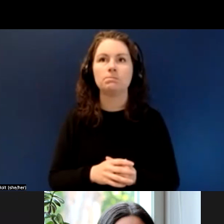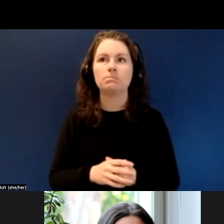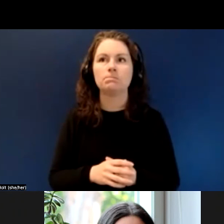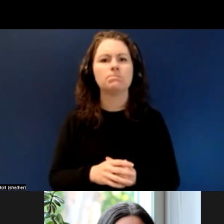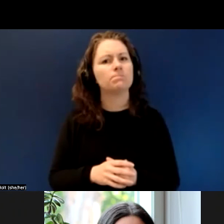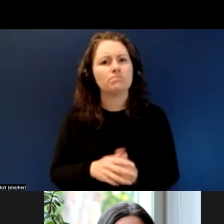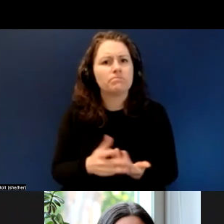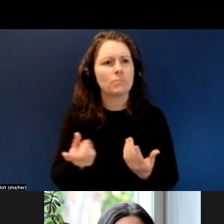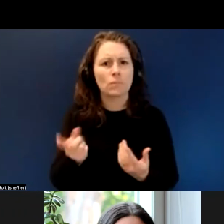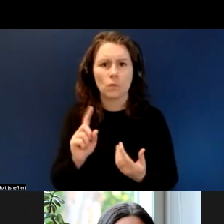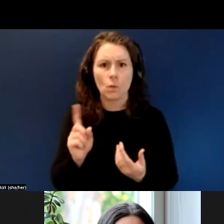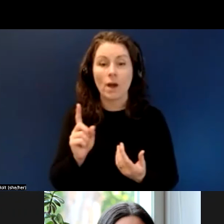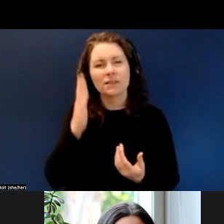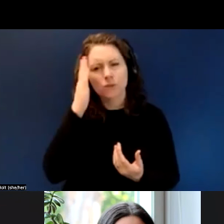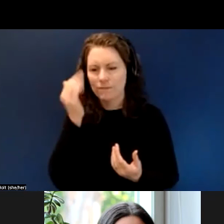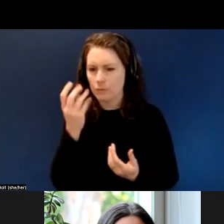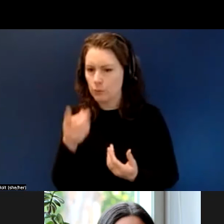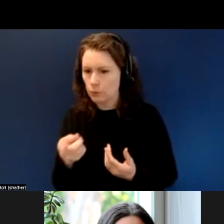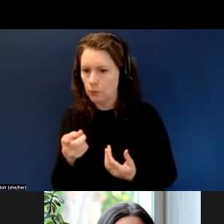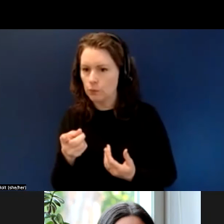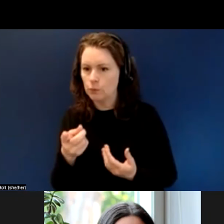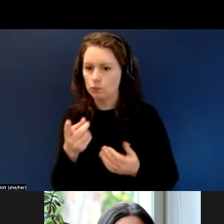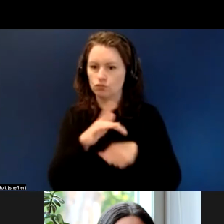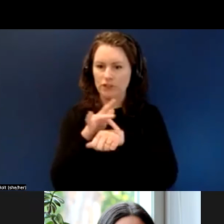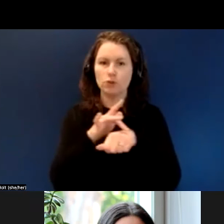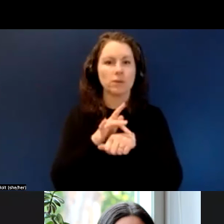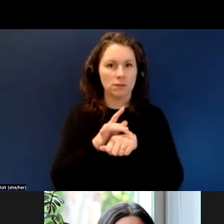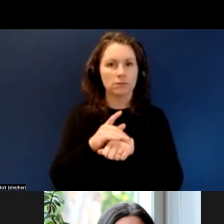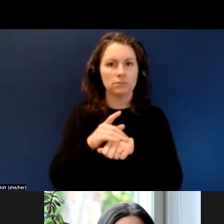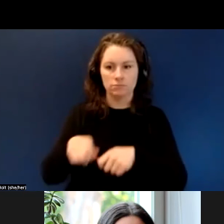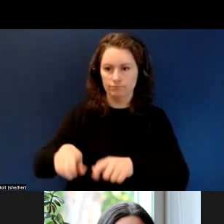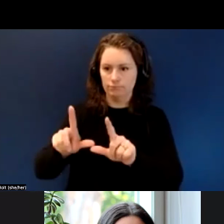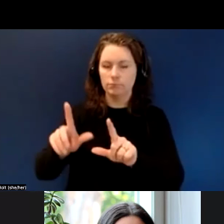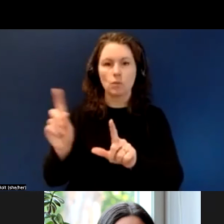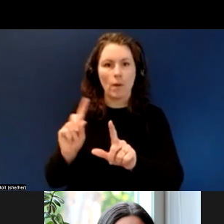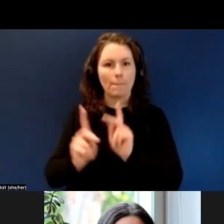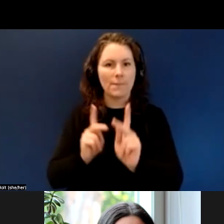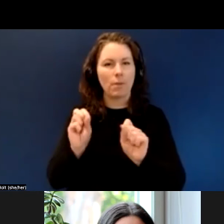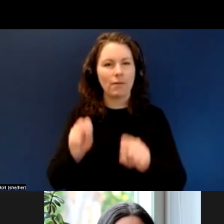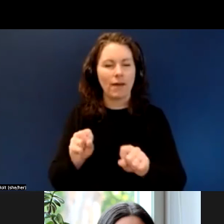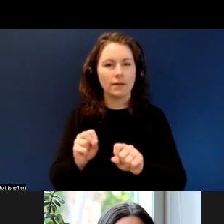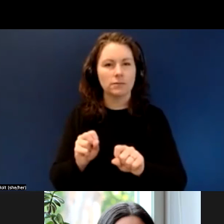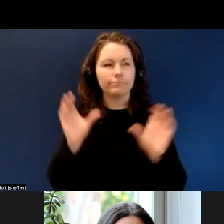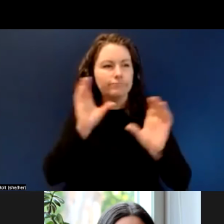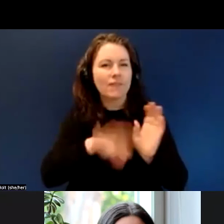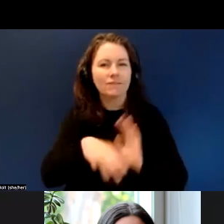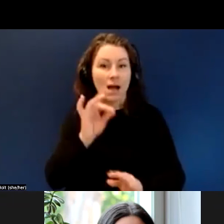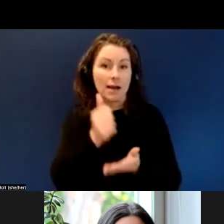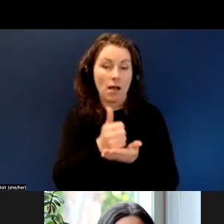where can there were a couple of different resources in the chat about where places where people can go to get